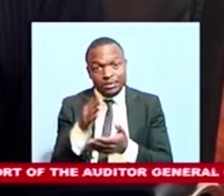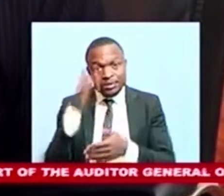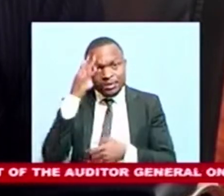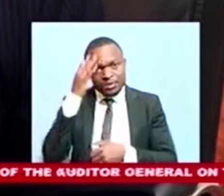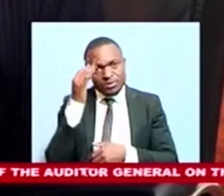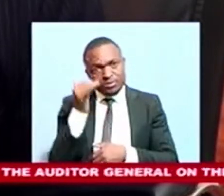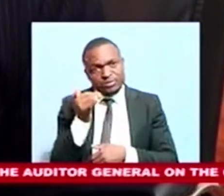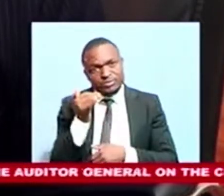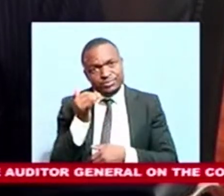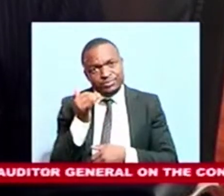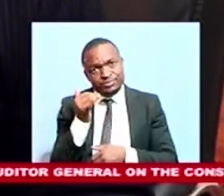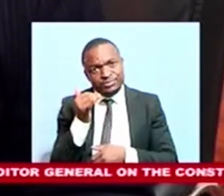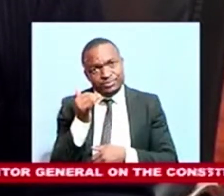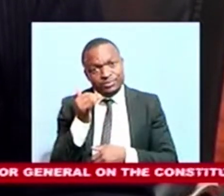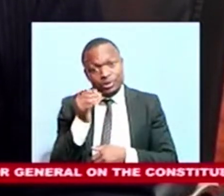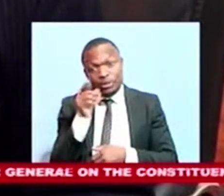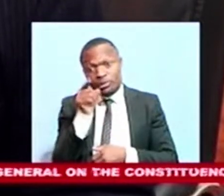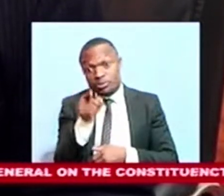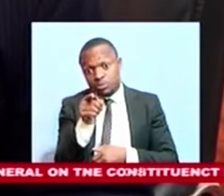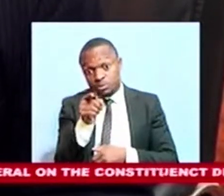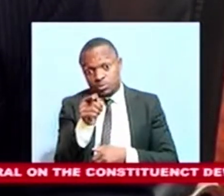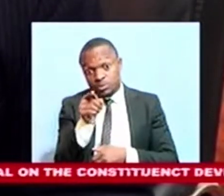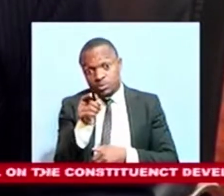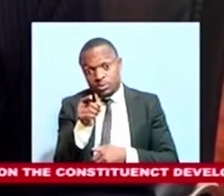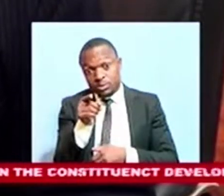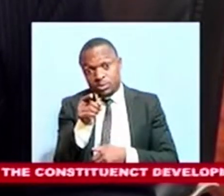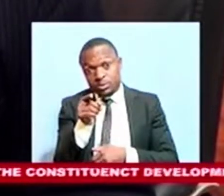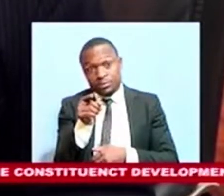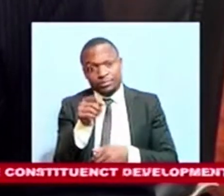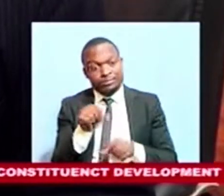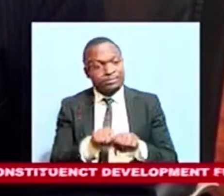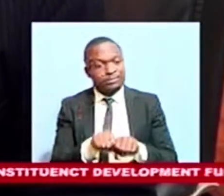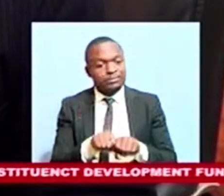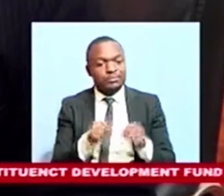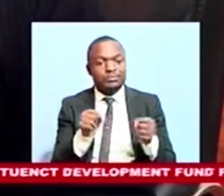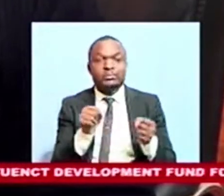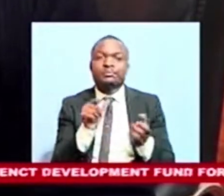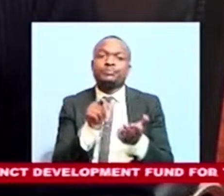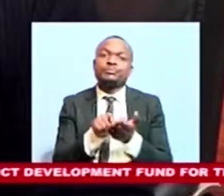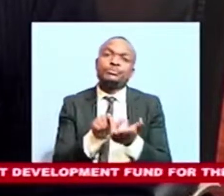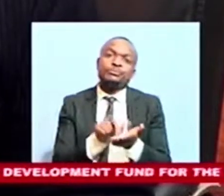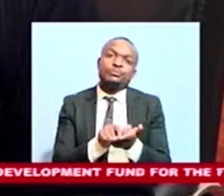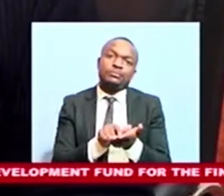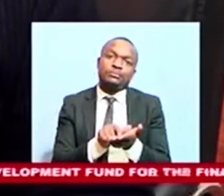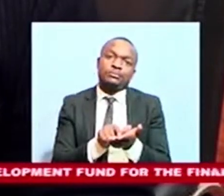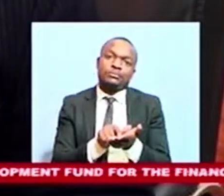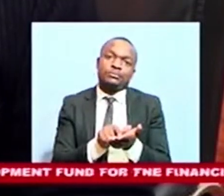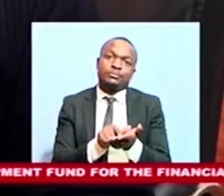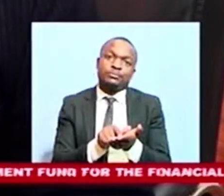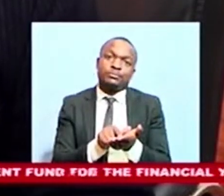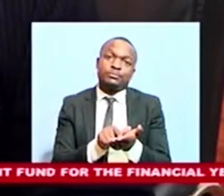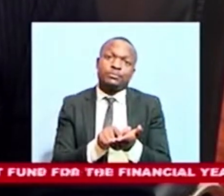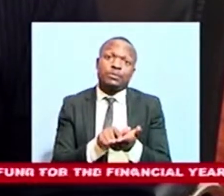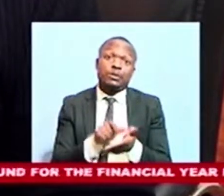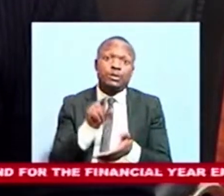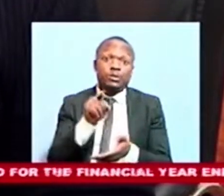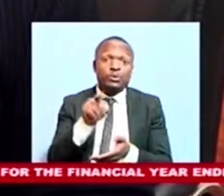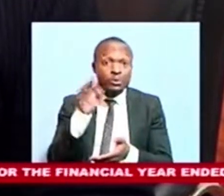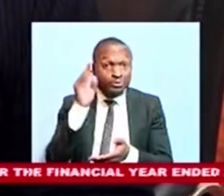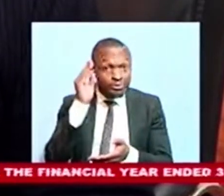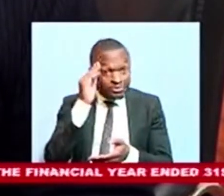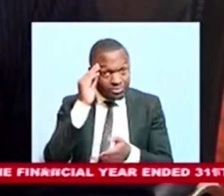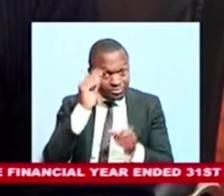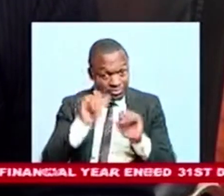why did you go against the regulation that you know very well that